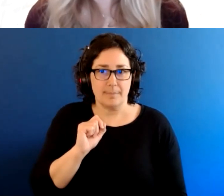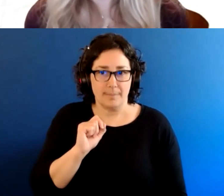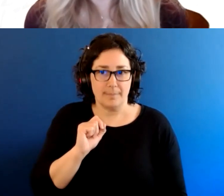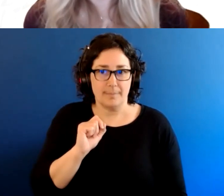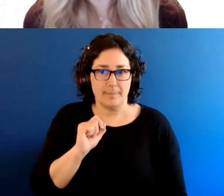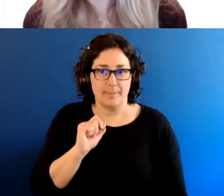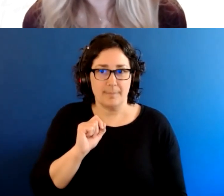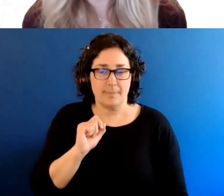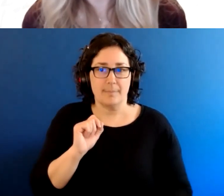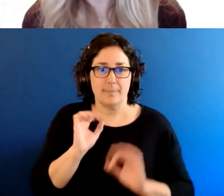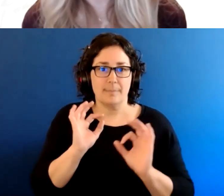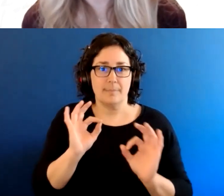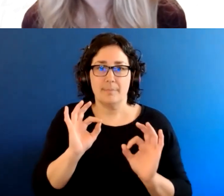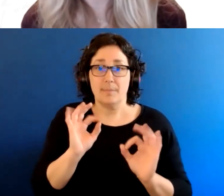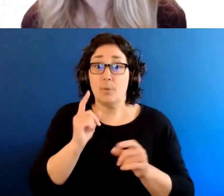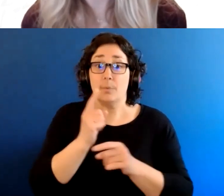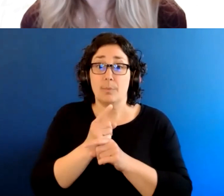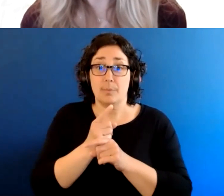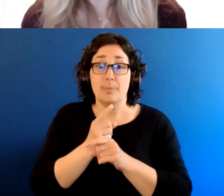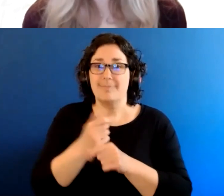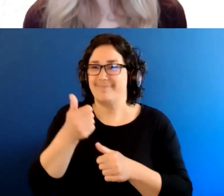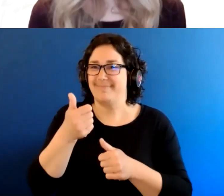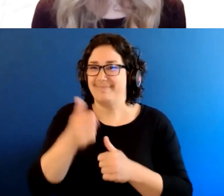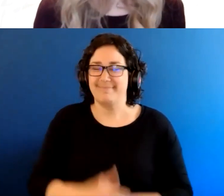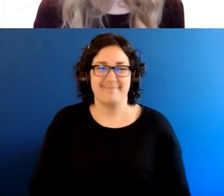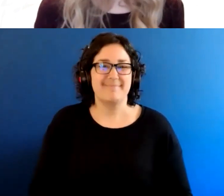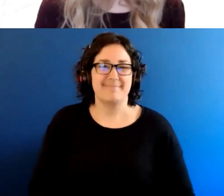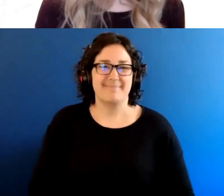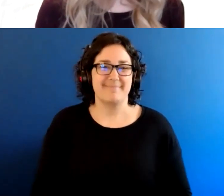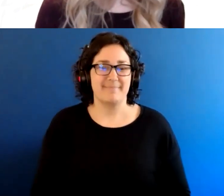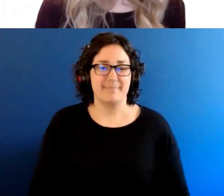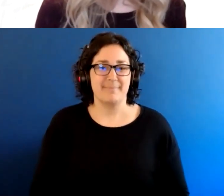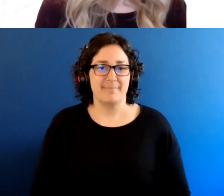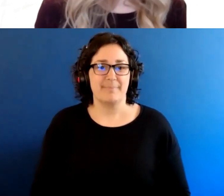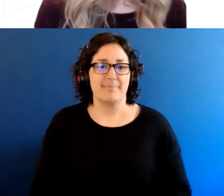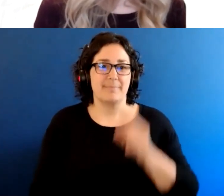Oh, did I get the wrong one? Nope, you did it just perfect. All right.